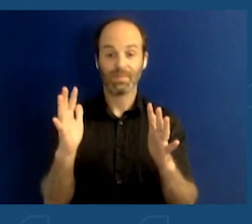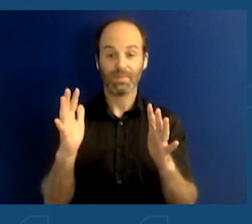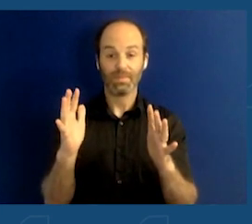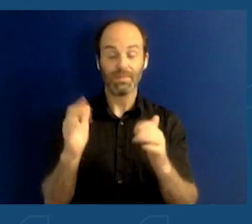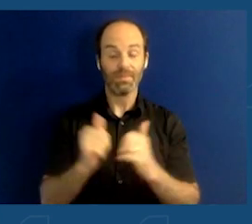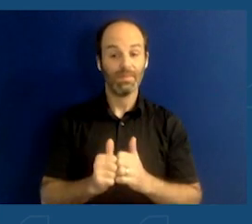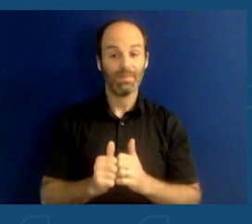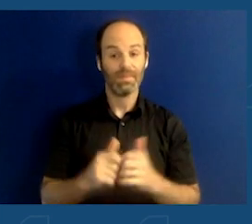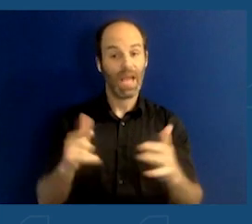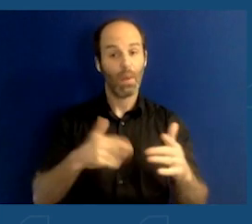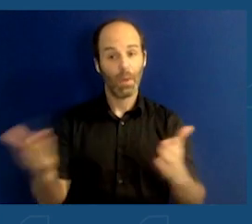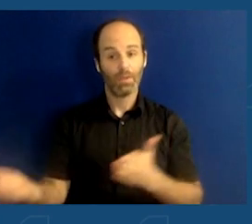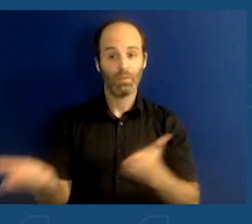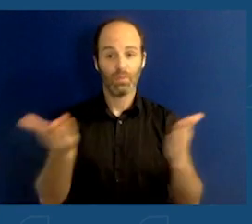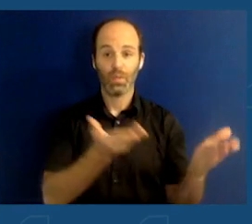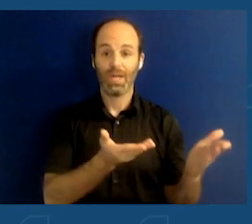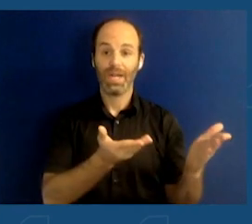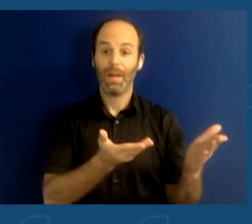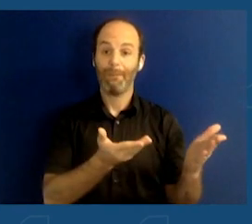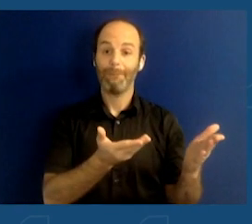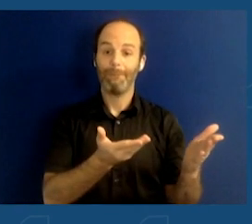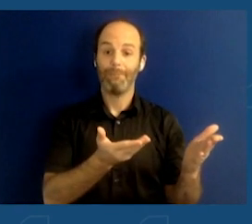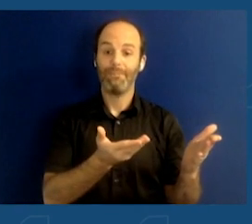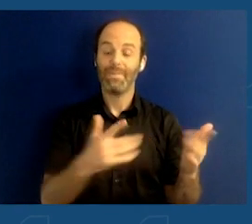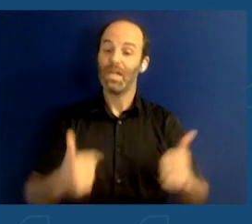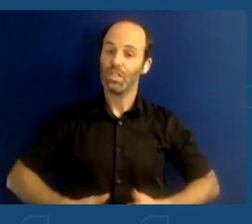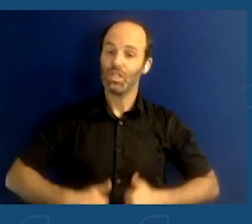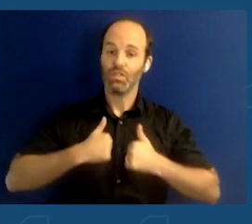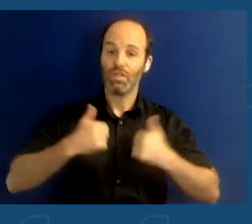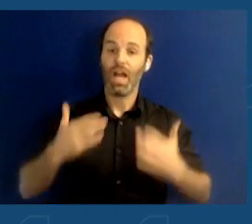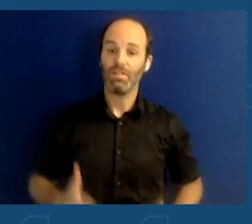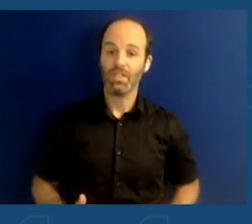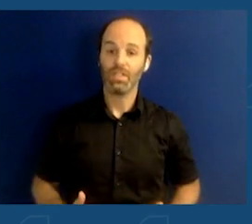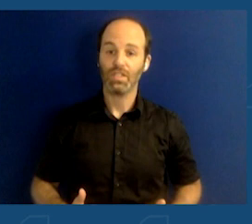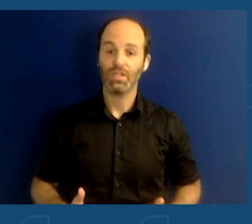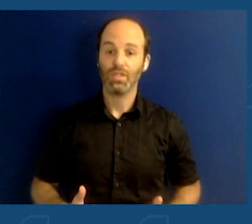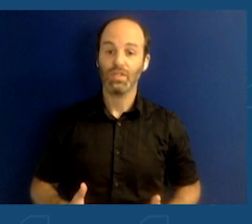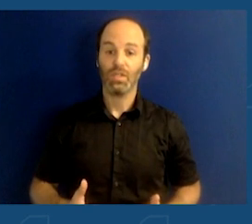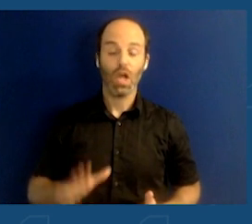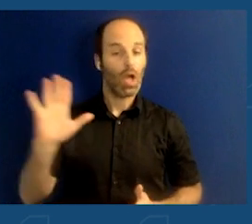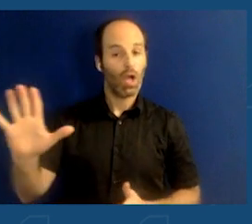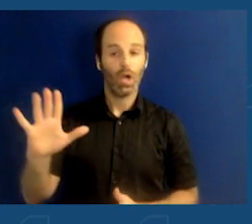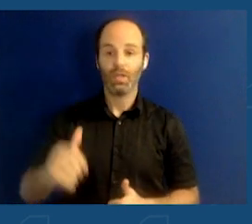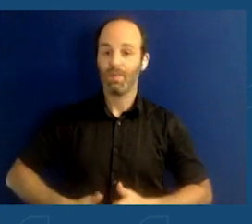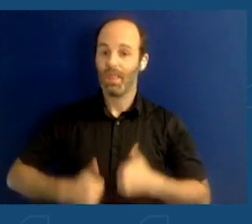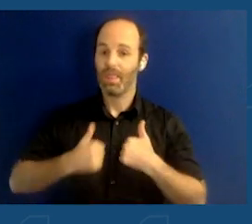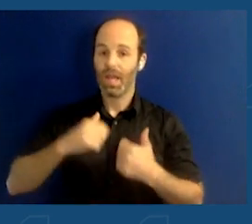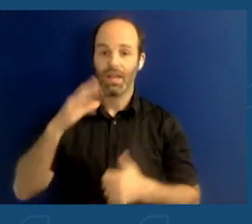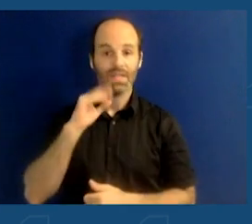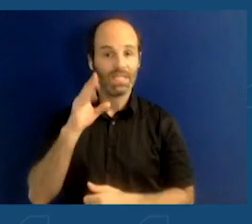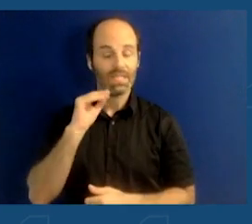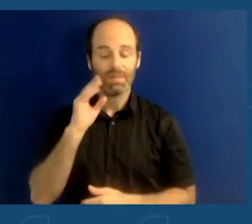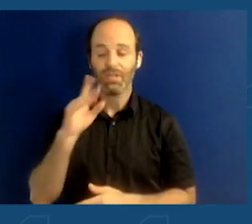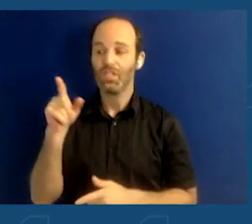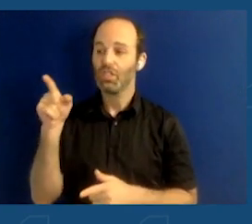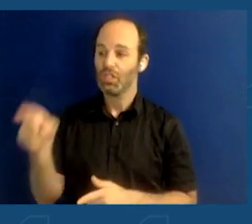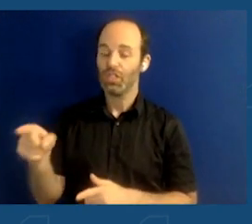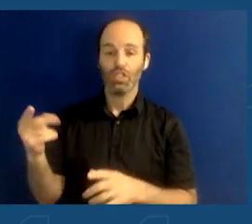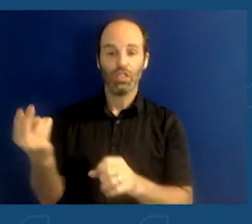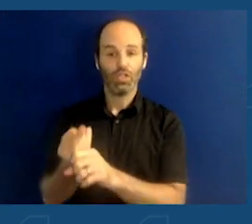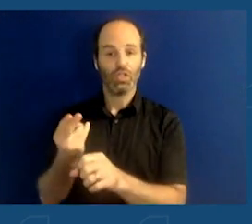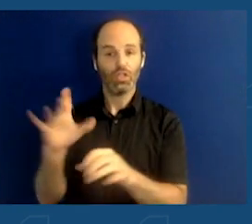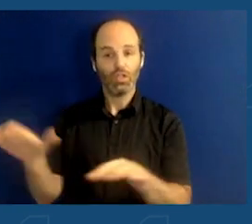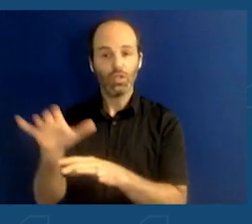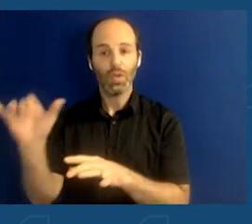I want to bring up one of those survivors who used her life experience to help make sure that no one else has to endure